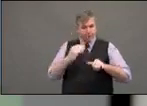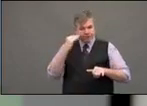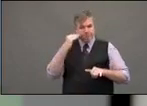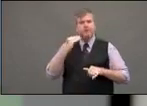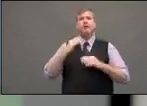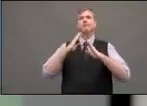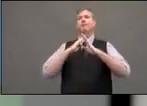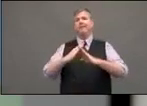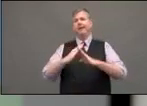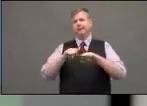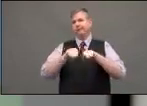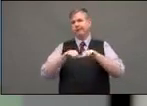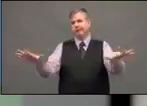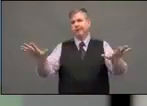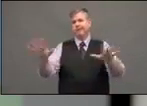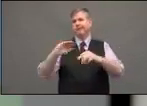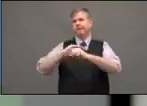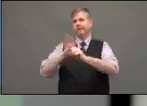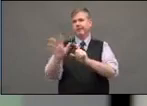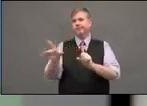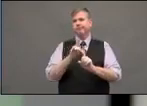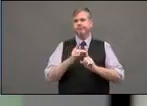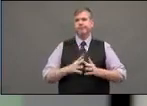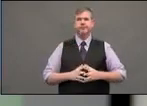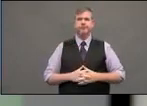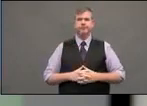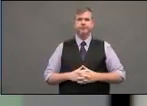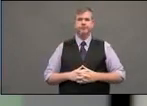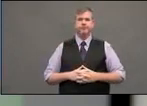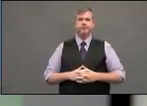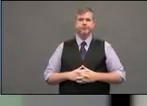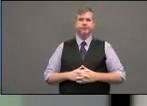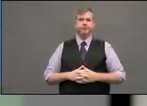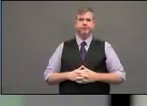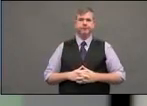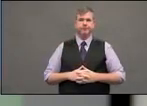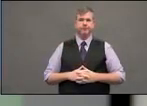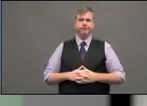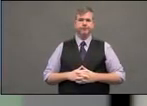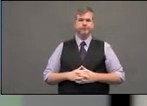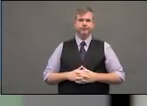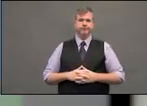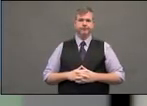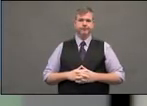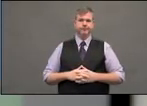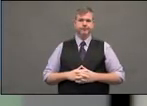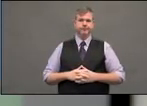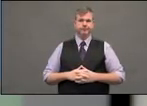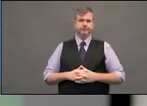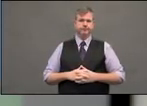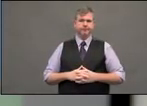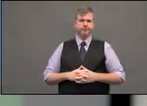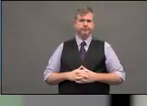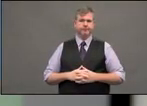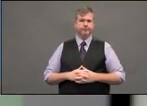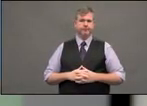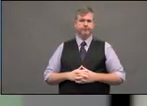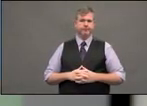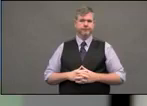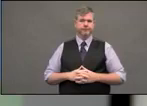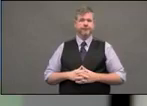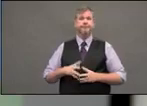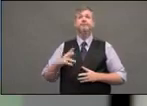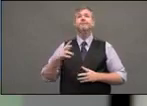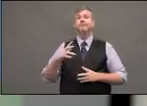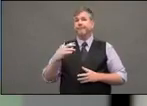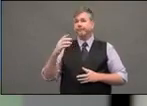and contact tracing works is for every reported case, for every person who tests positive, we have a team who will reach out to